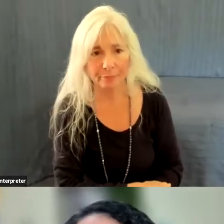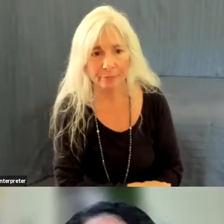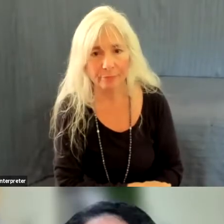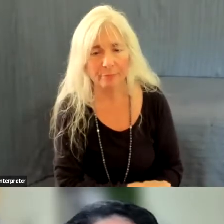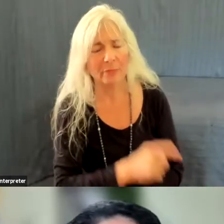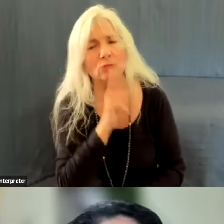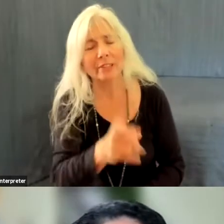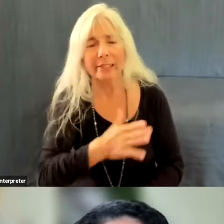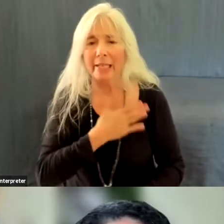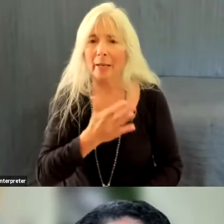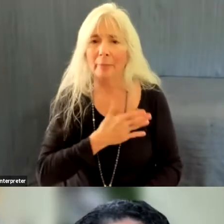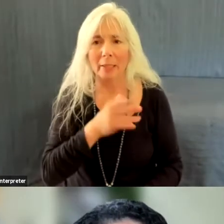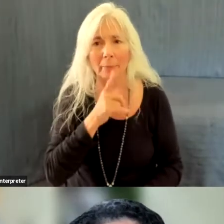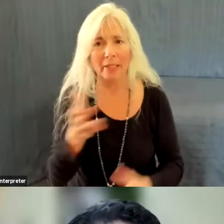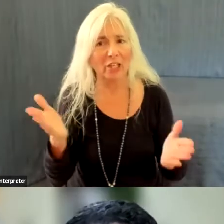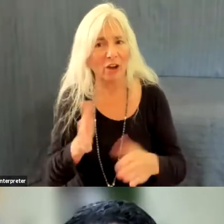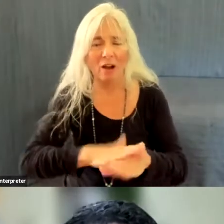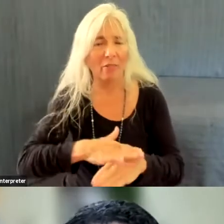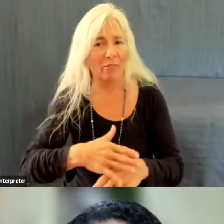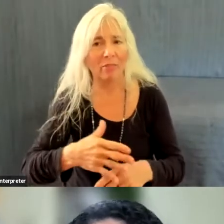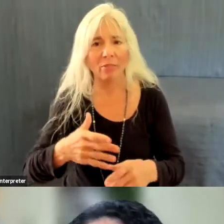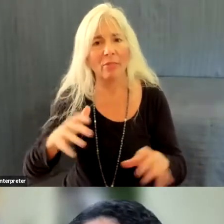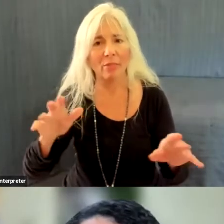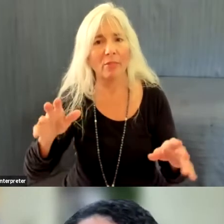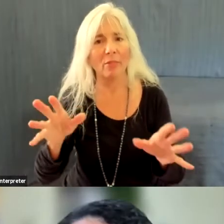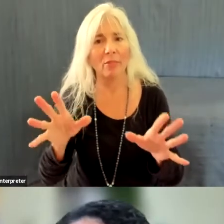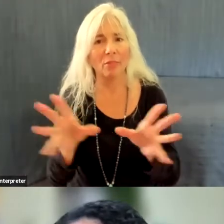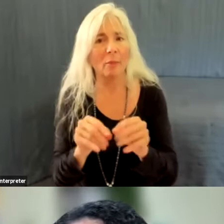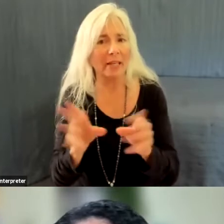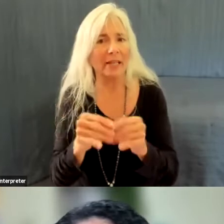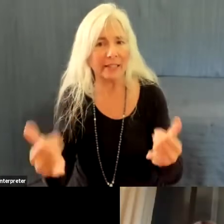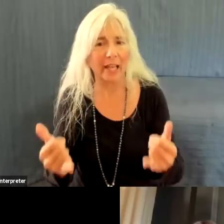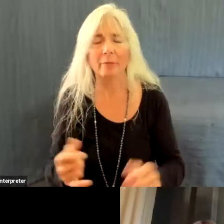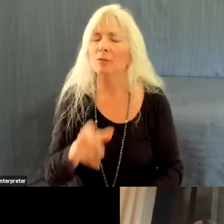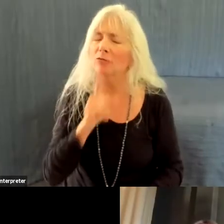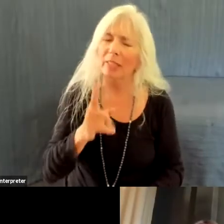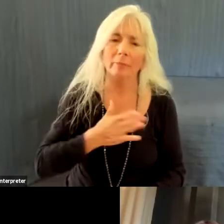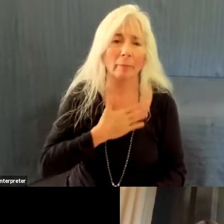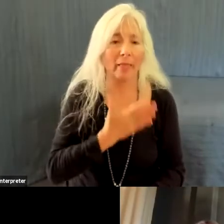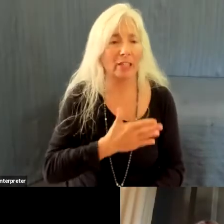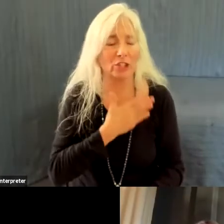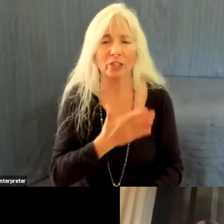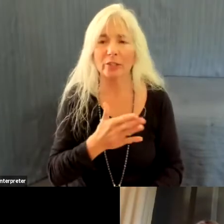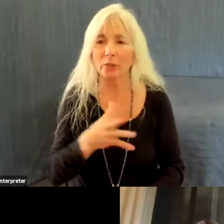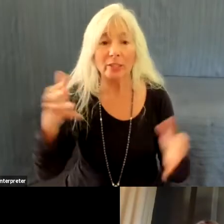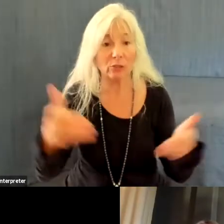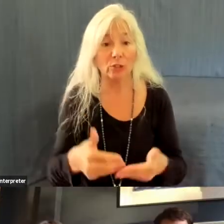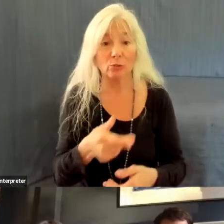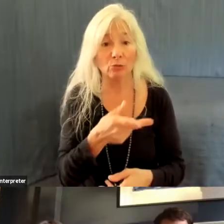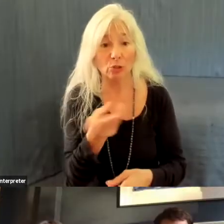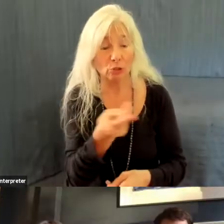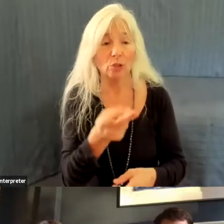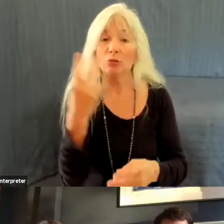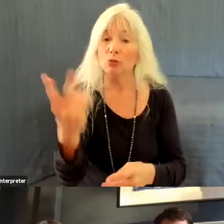I'm so happy to be on the call today, and it is my pleasure to introduce to you two families